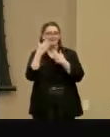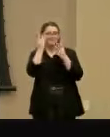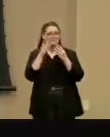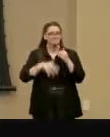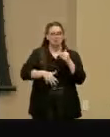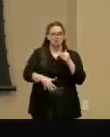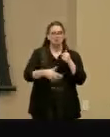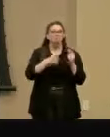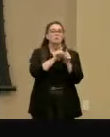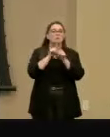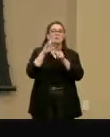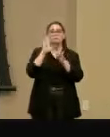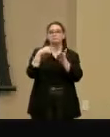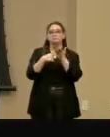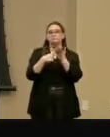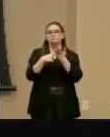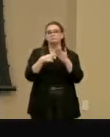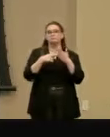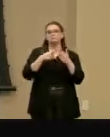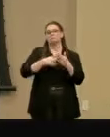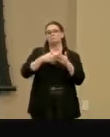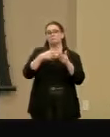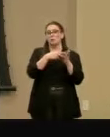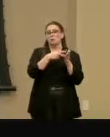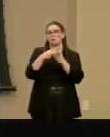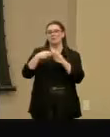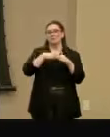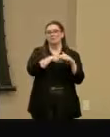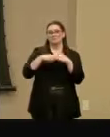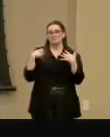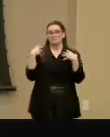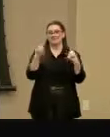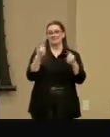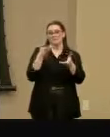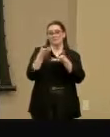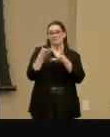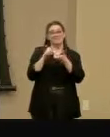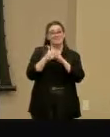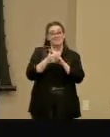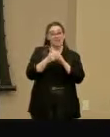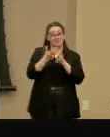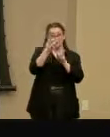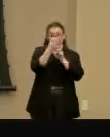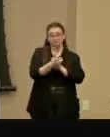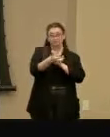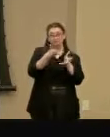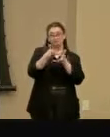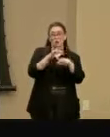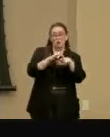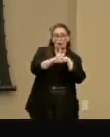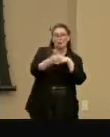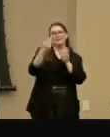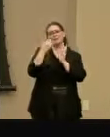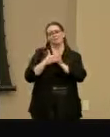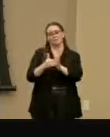about individualized, thorough reproductive health conversations and how to have these early and frequently. And I gave this talk last year, and it focused